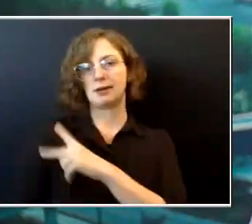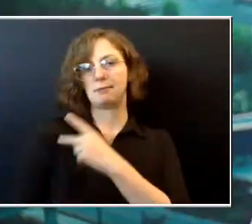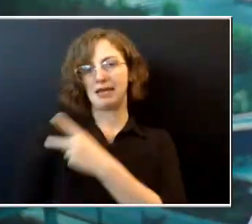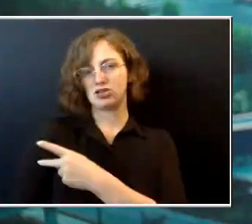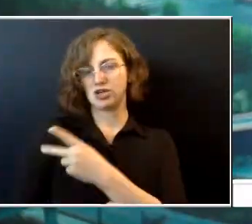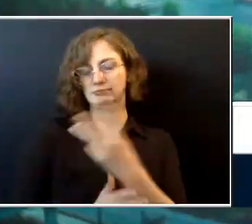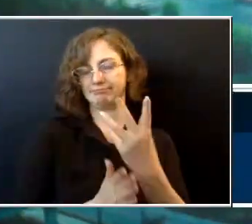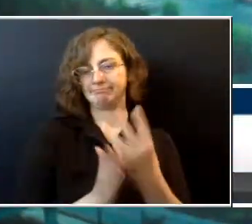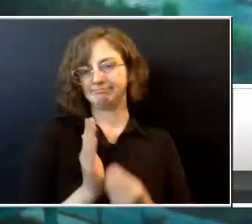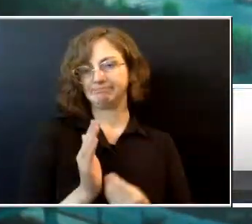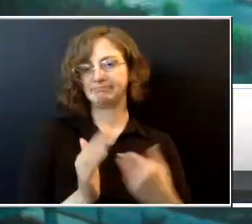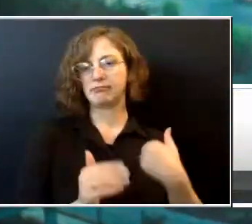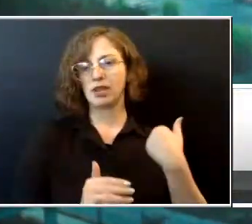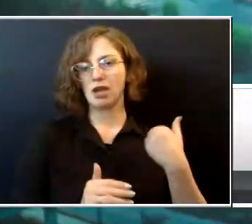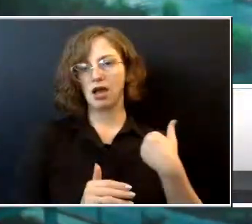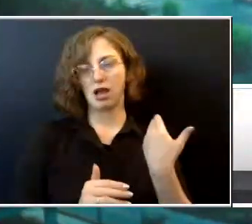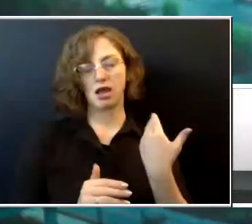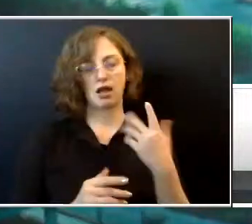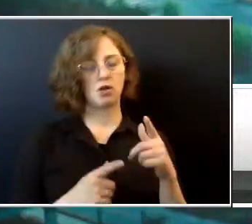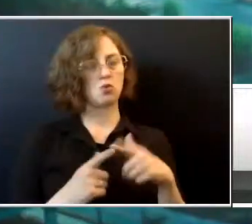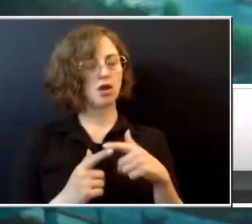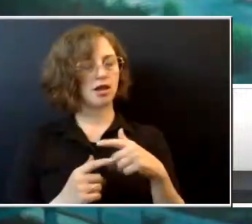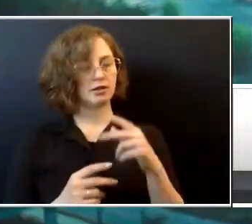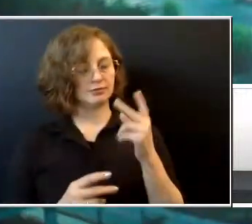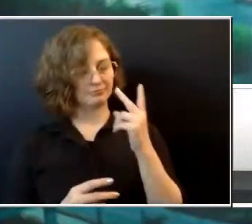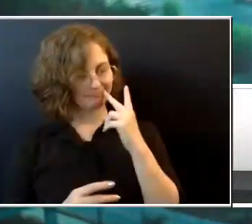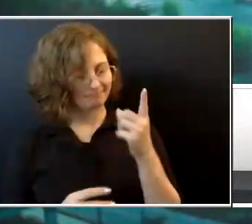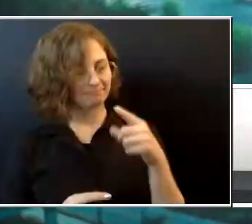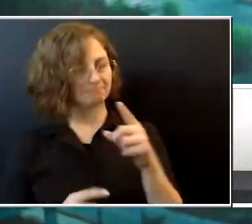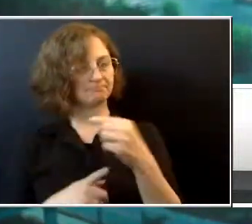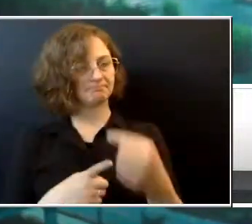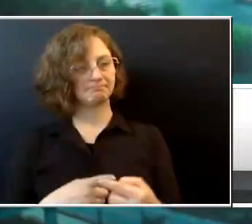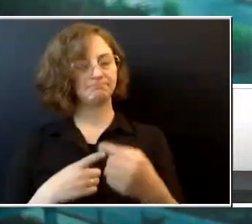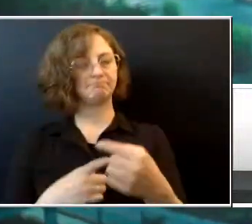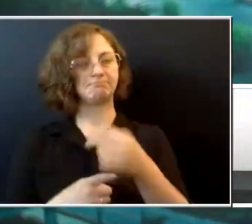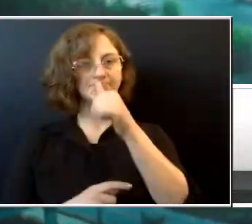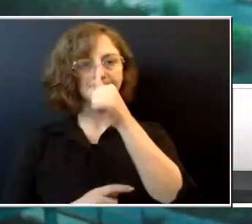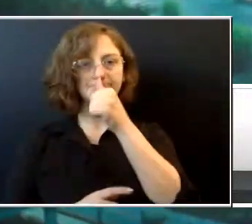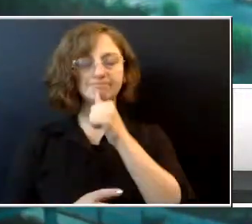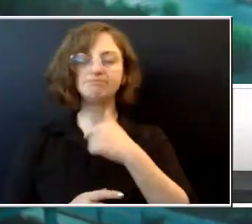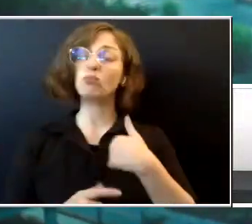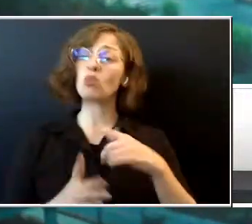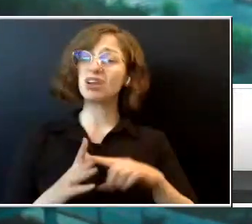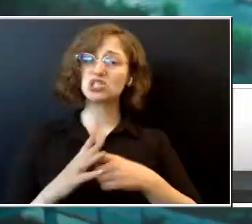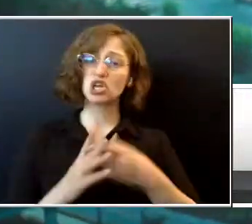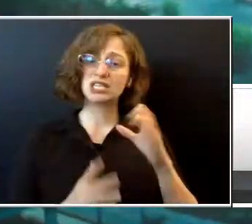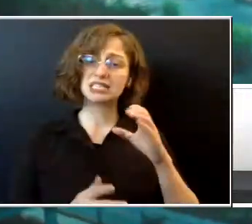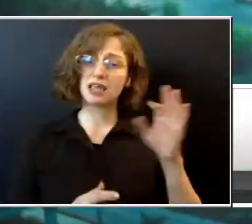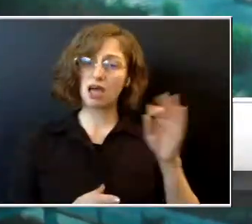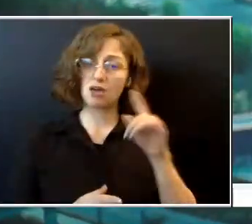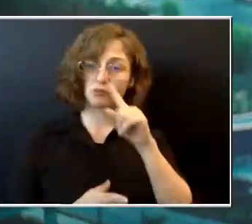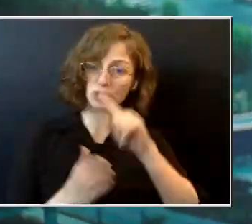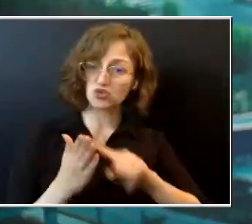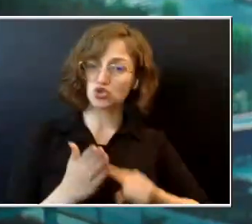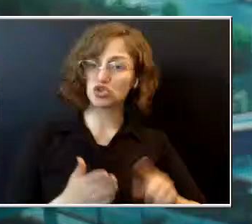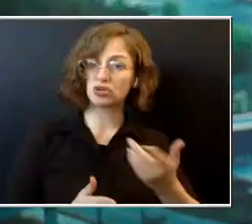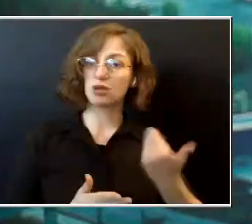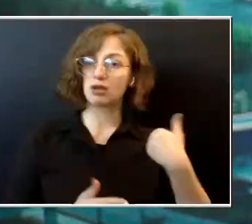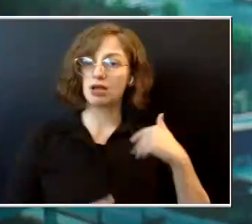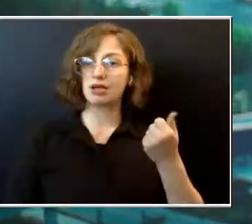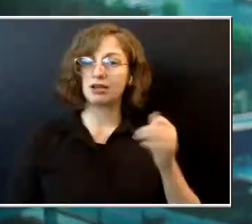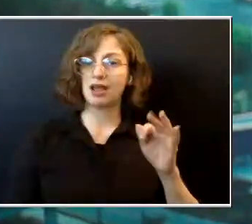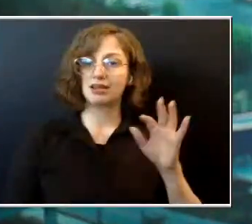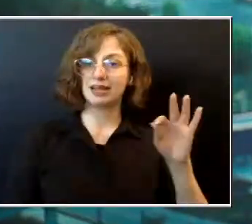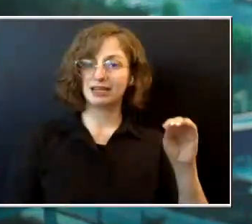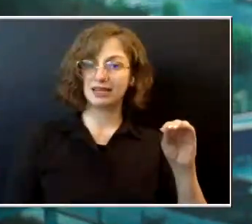a struggle to get by. When I started in CF, the average survival in 1990 was around 17 years.